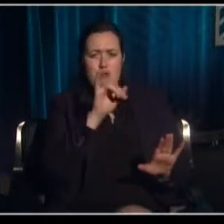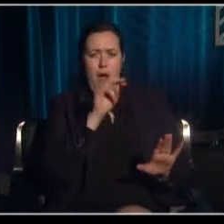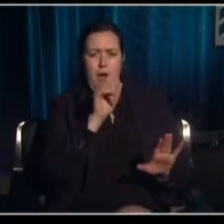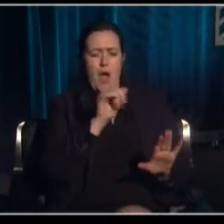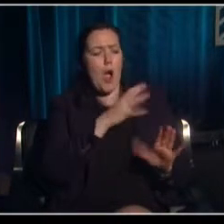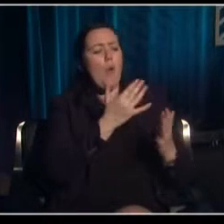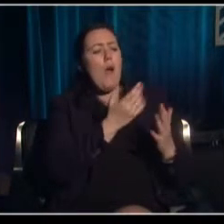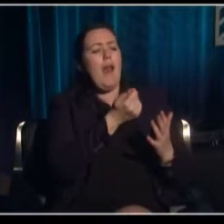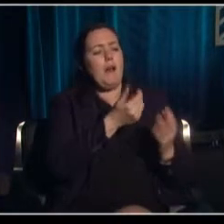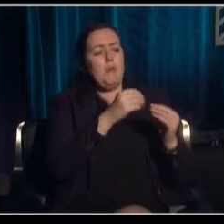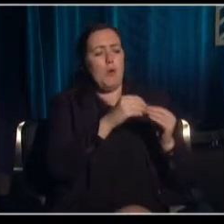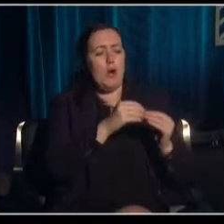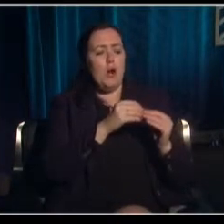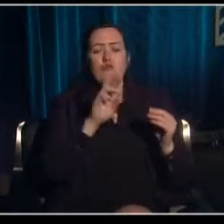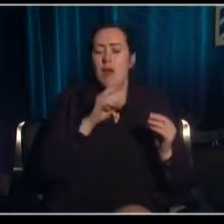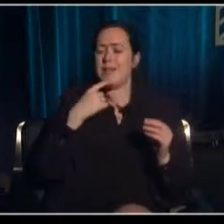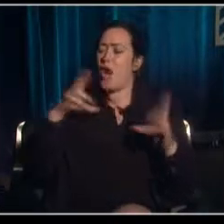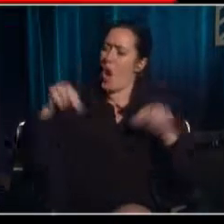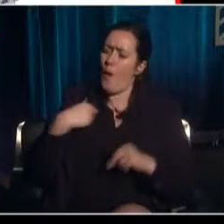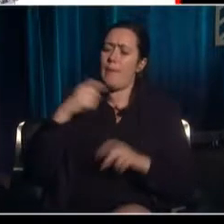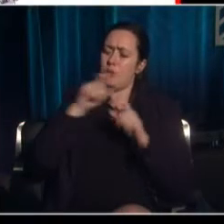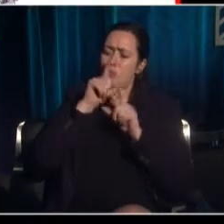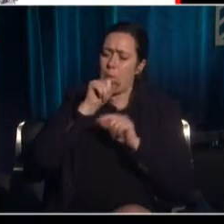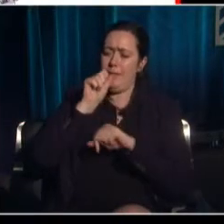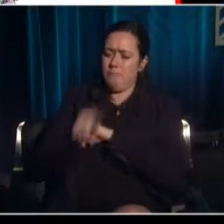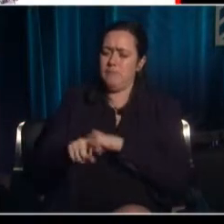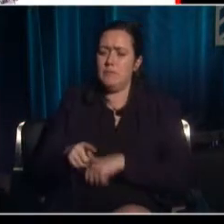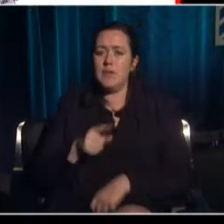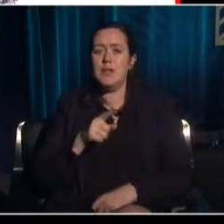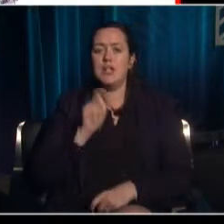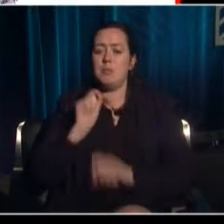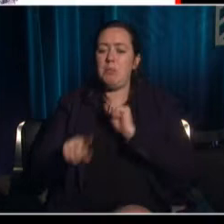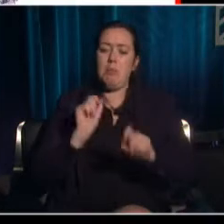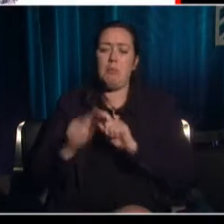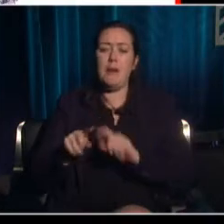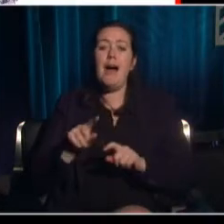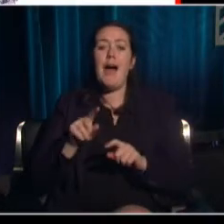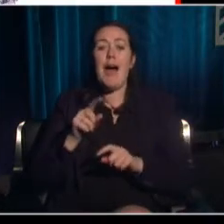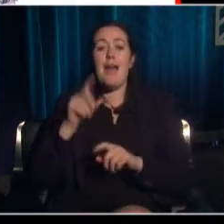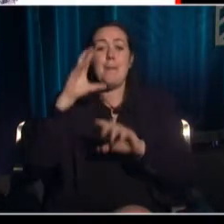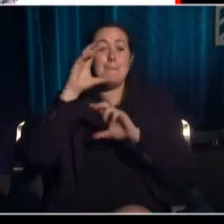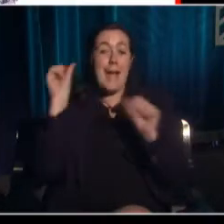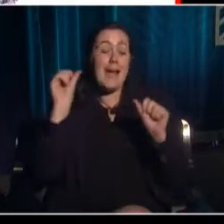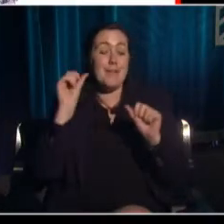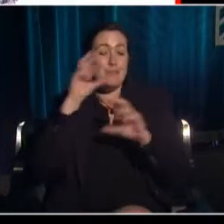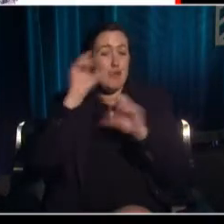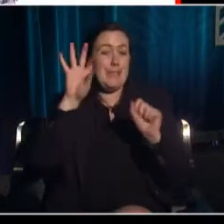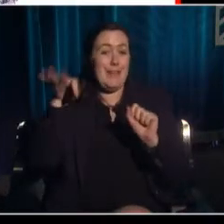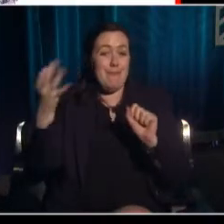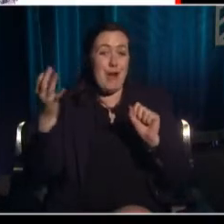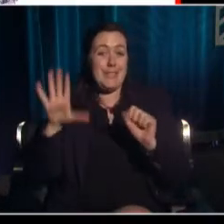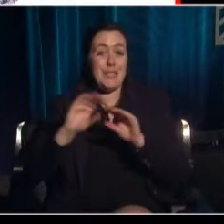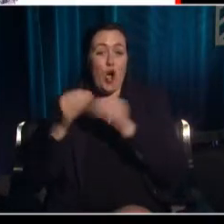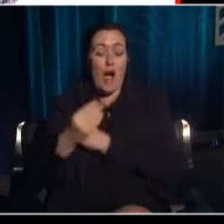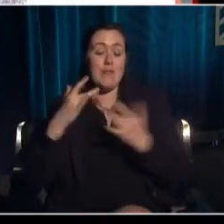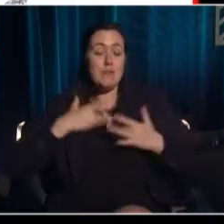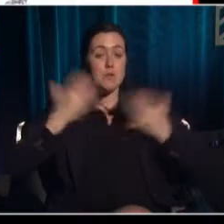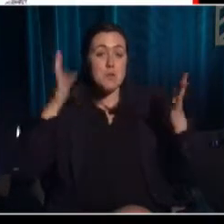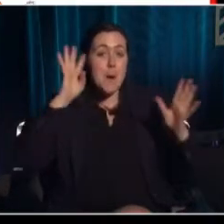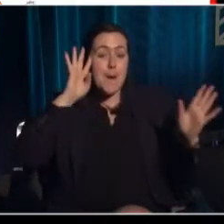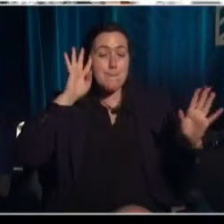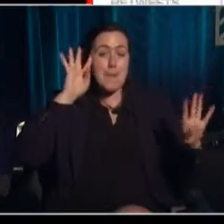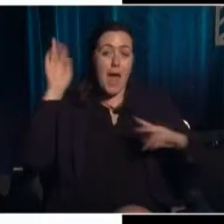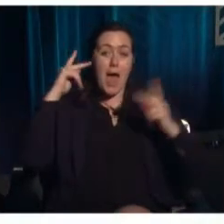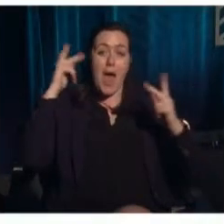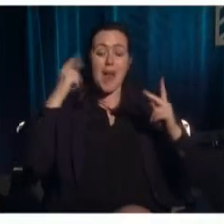"No, I'll tweet him." She set off a round of panic in the President of France's office, who, as you can see, basically said,